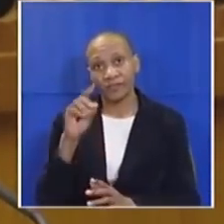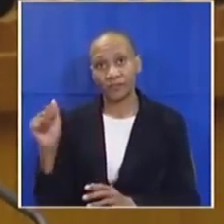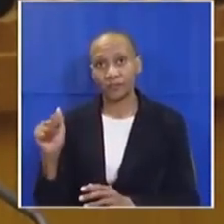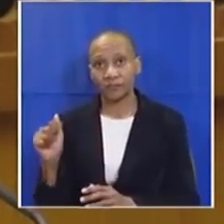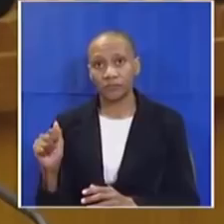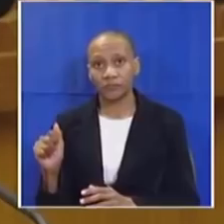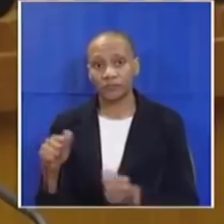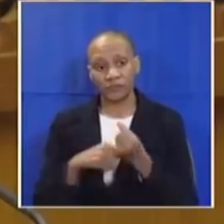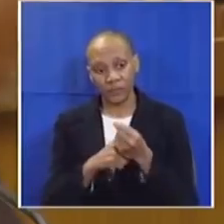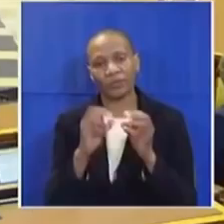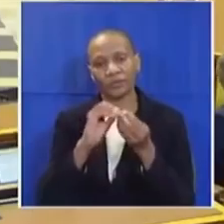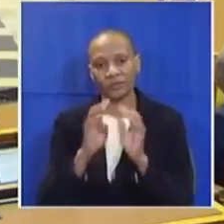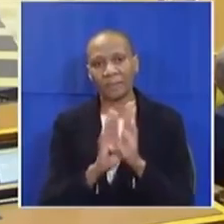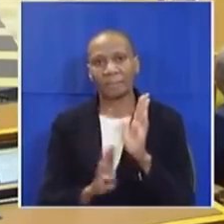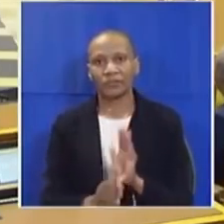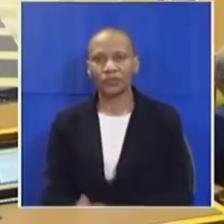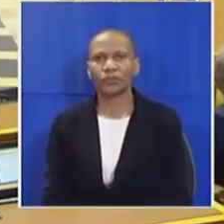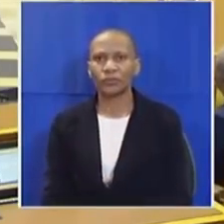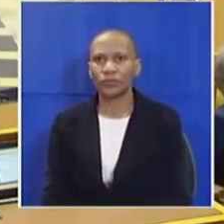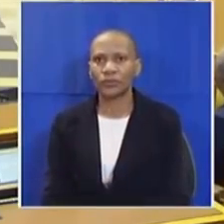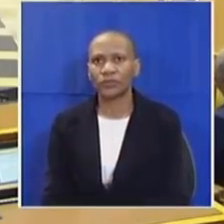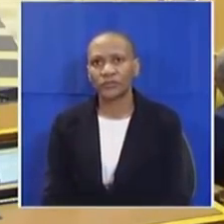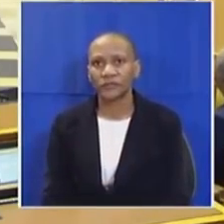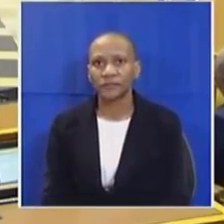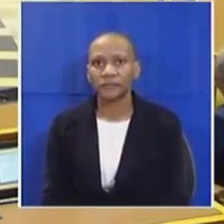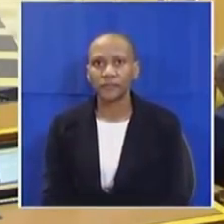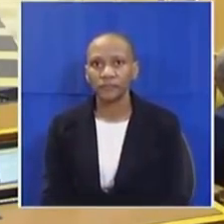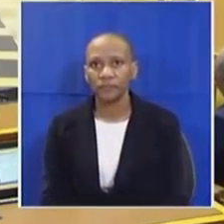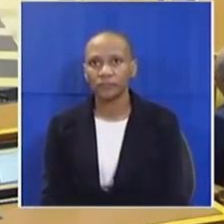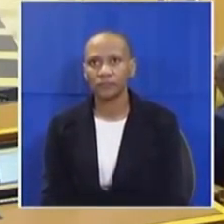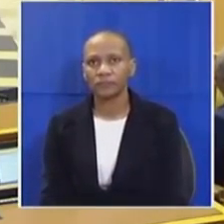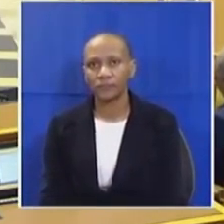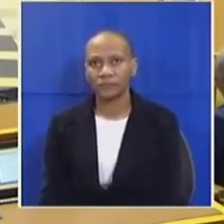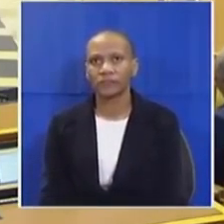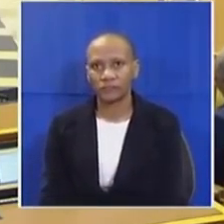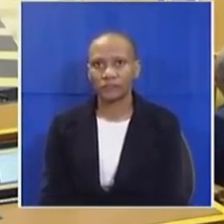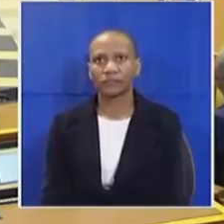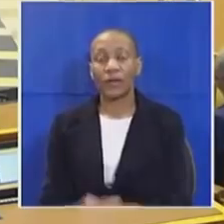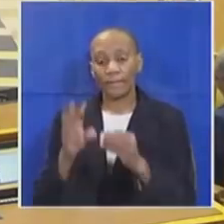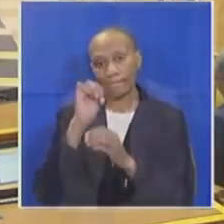amendment bill. Thank you very much. The Honourable Mshongo.